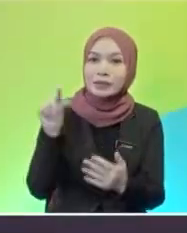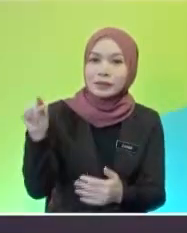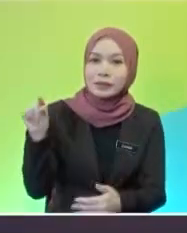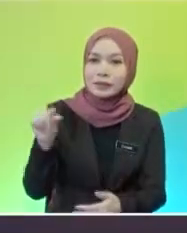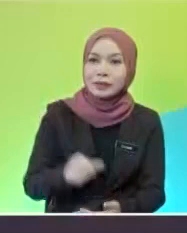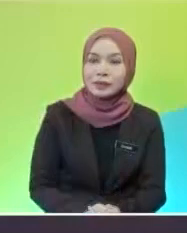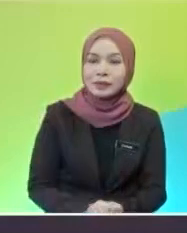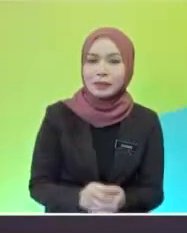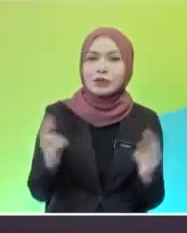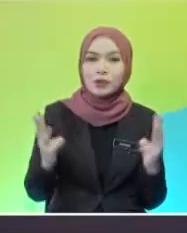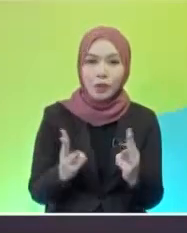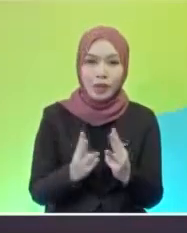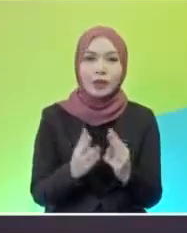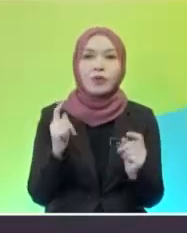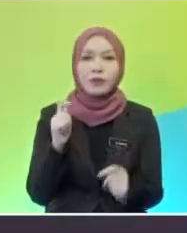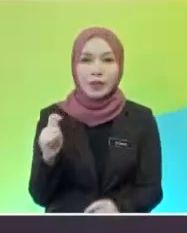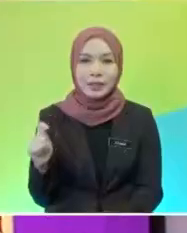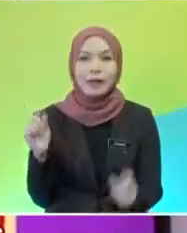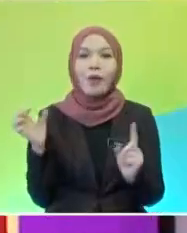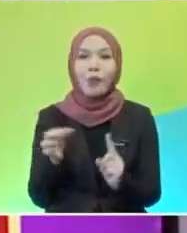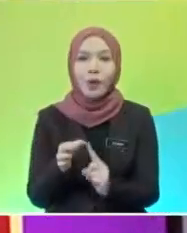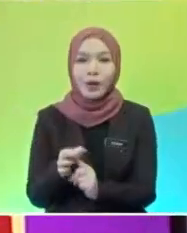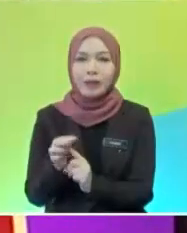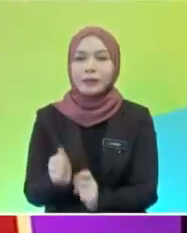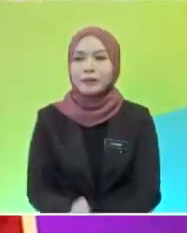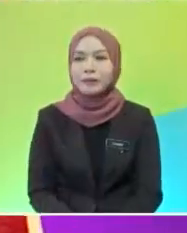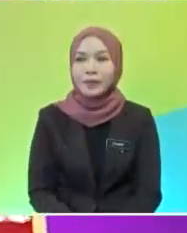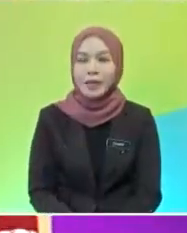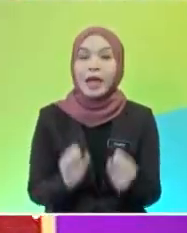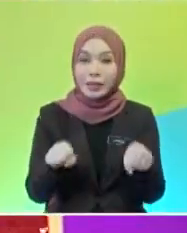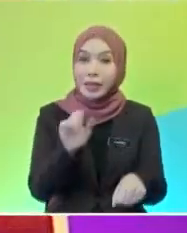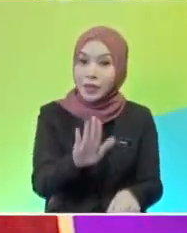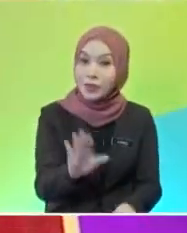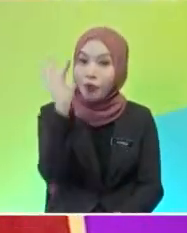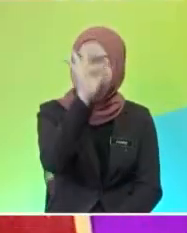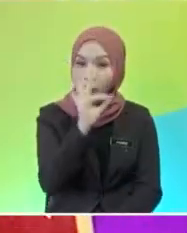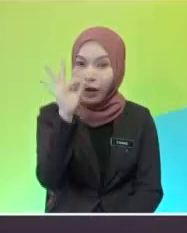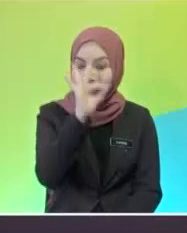the word, okay? Okay, now, can you find objects